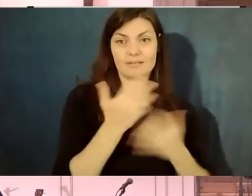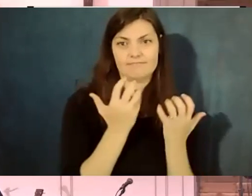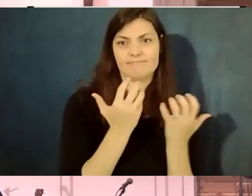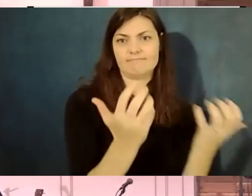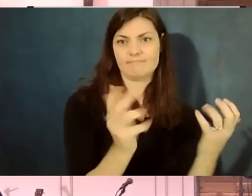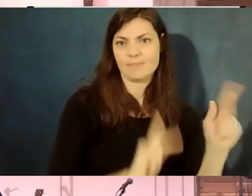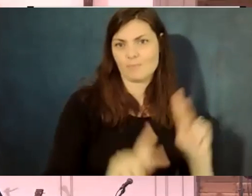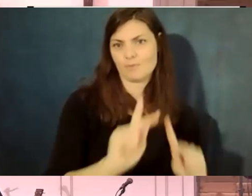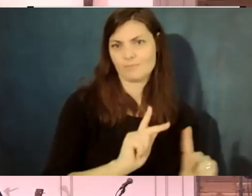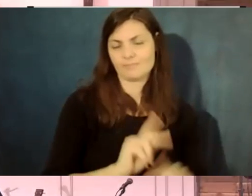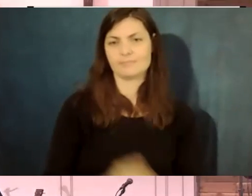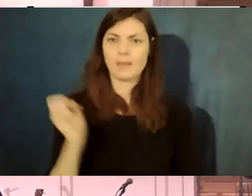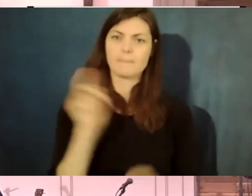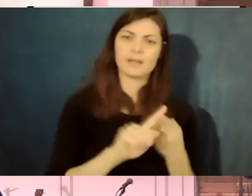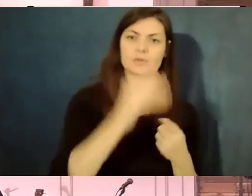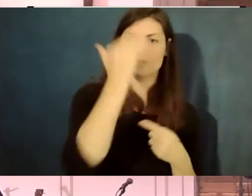Going back to the familiar.